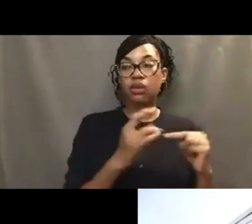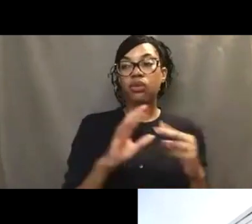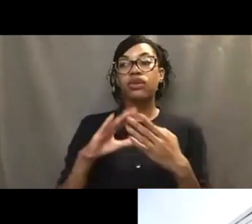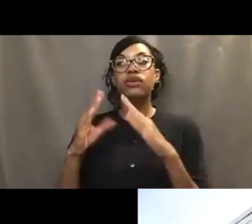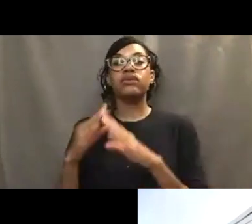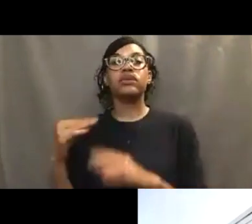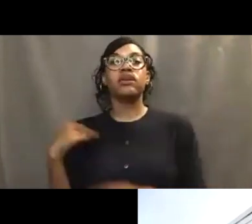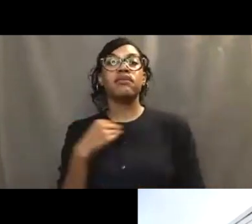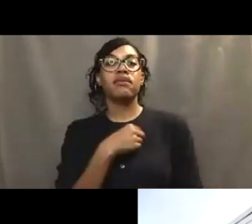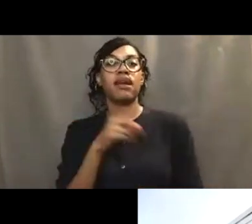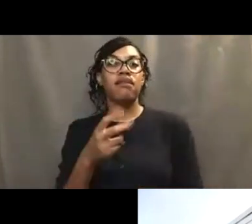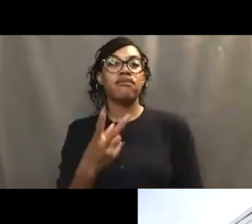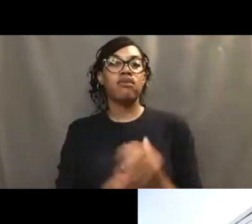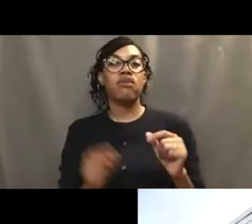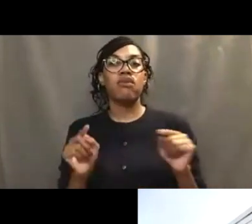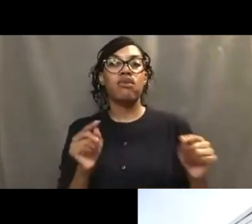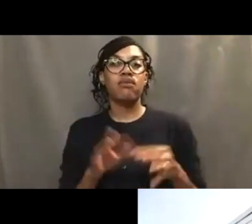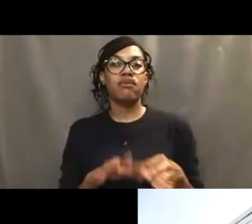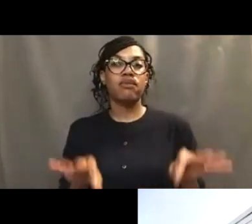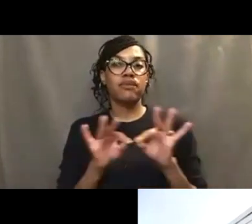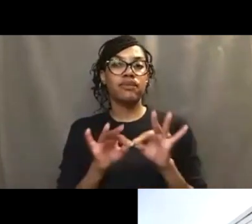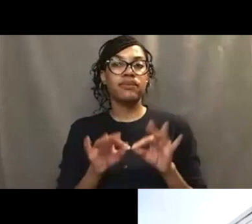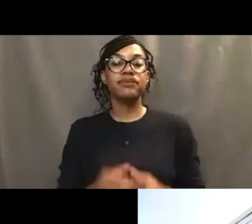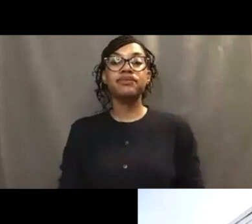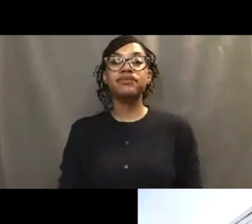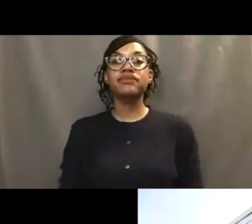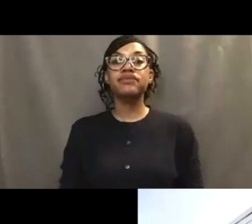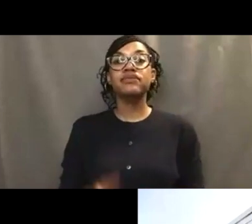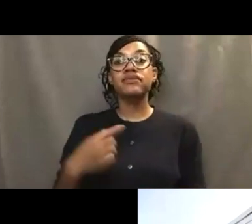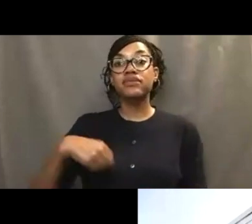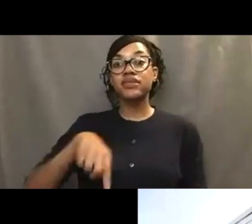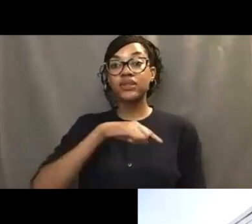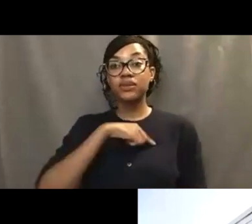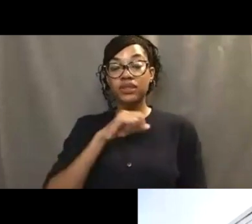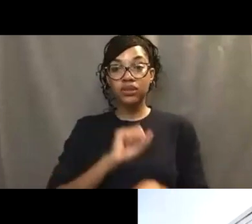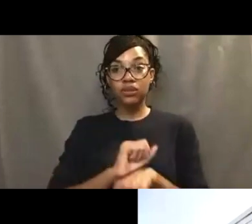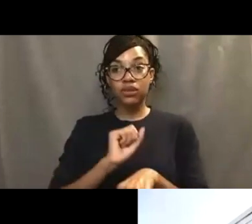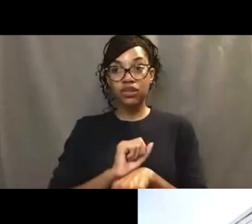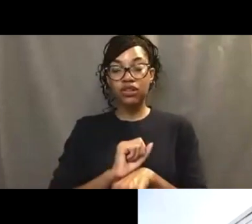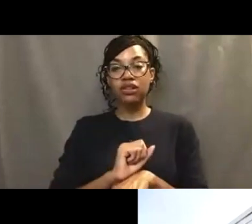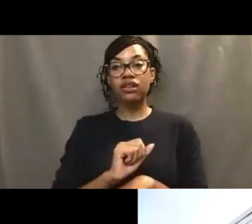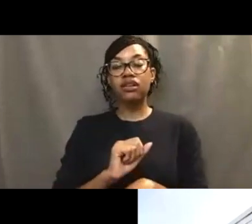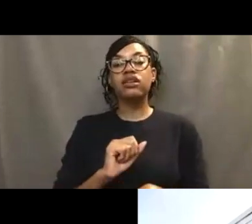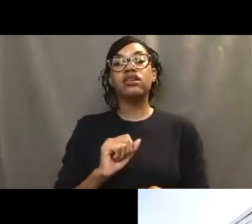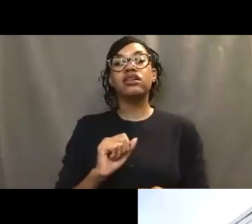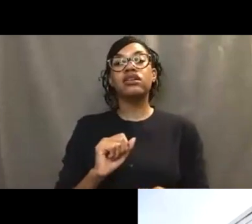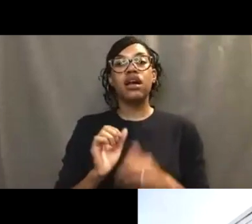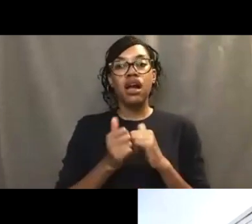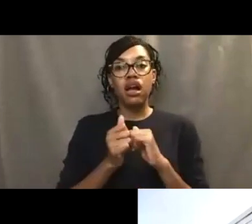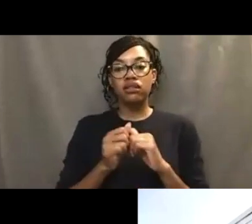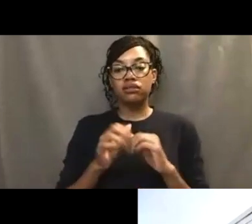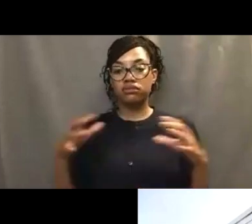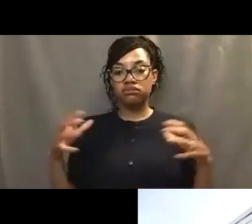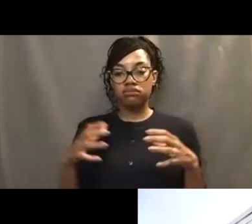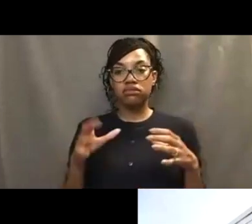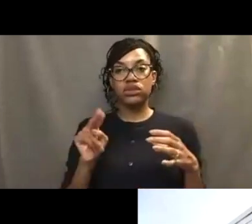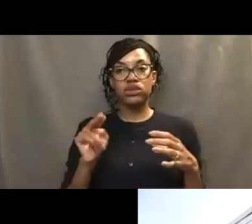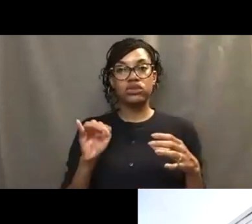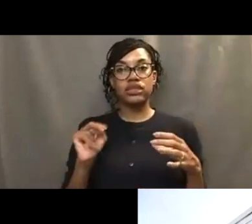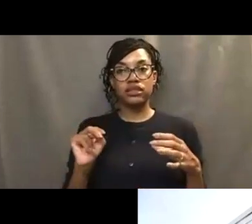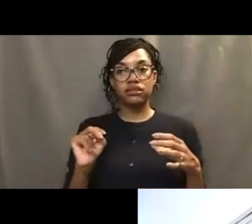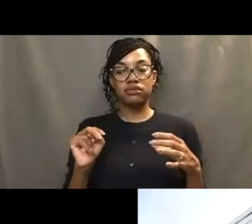So we work as a union, our staff, our release staff, everybody, to